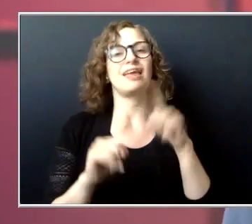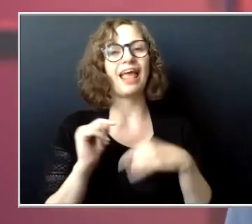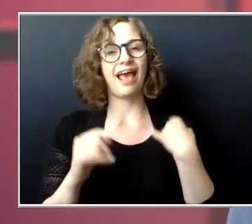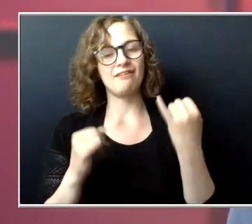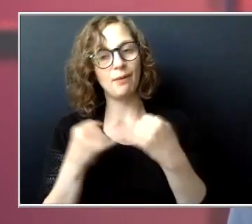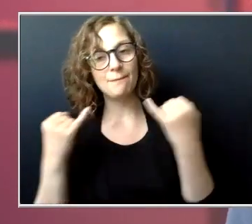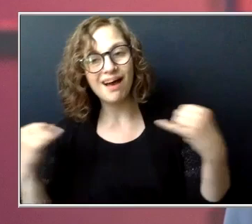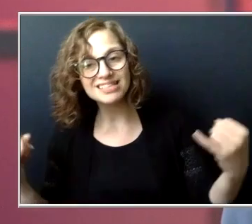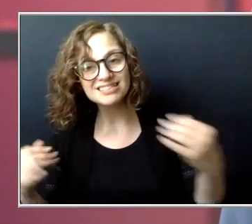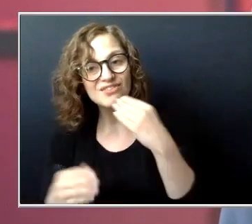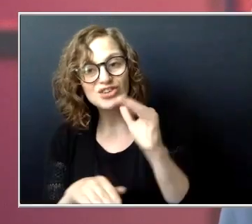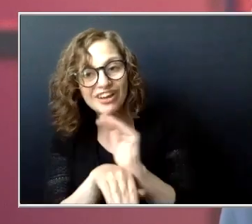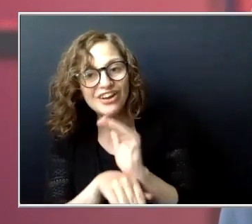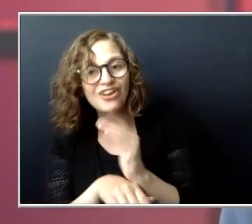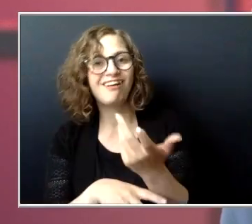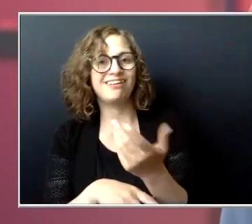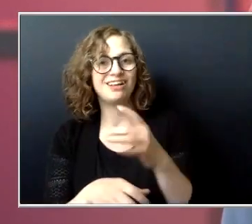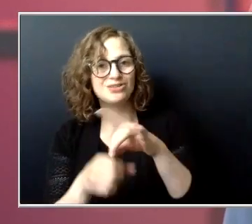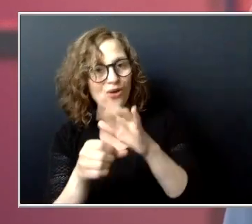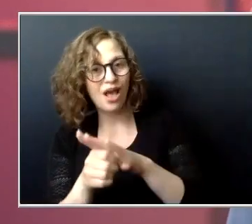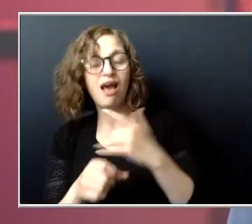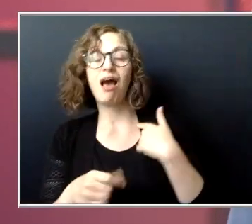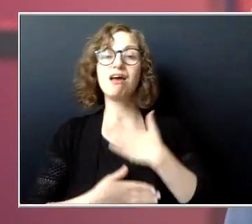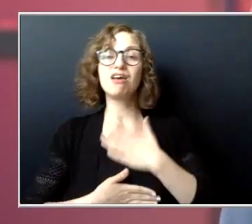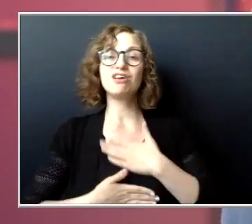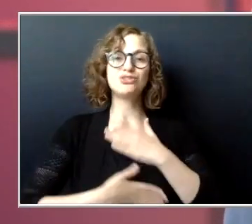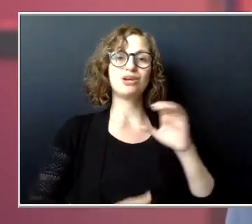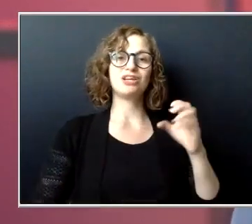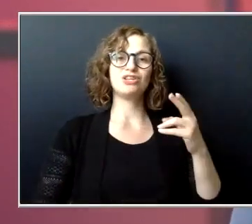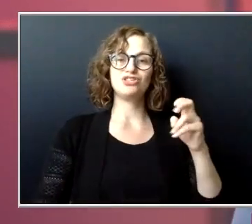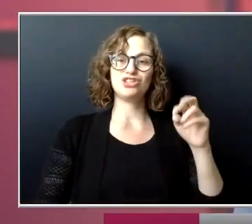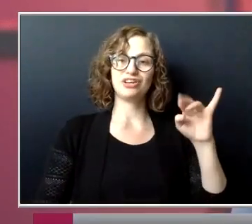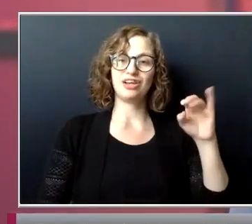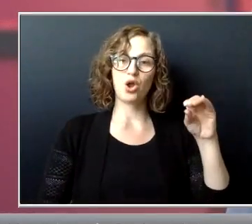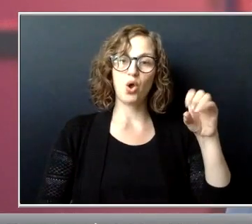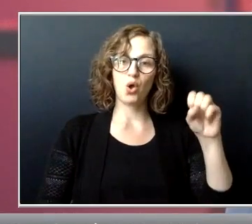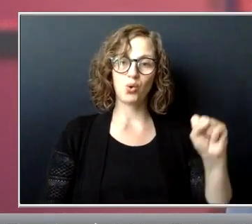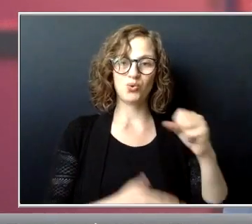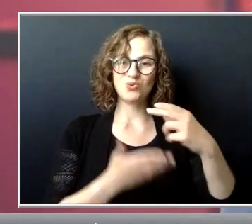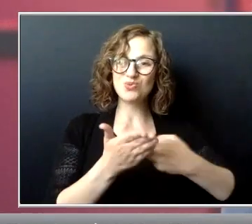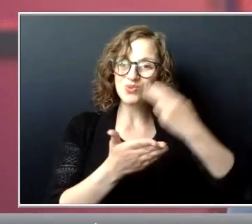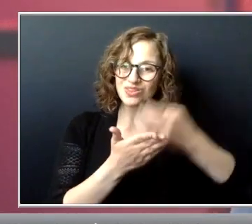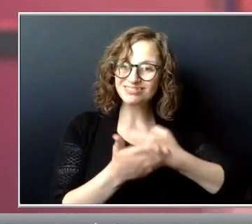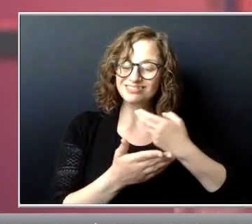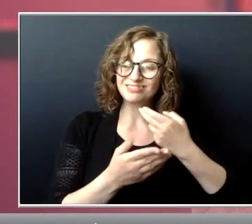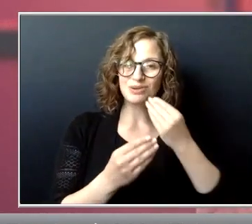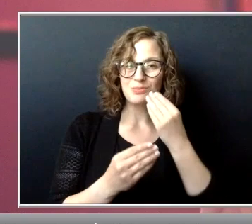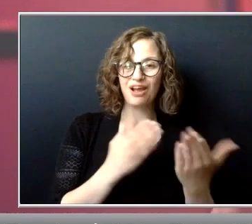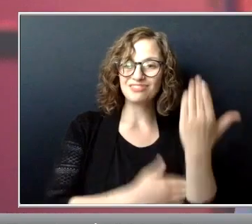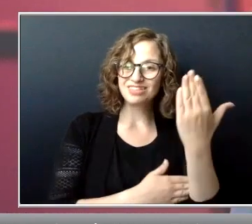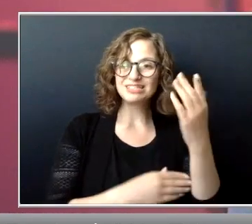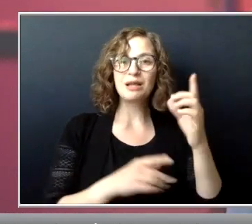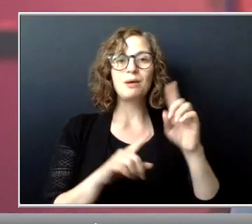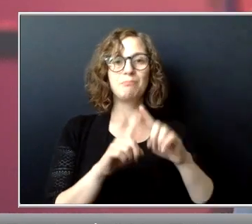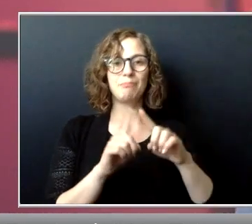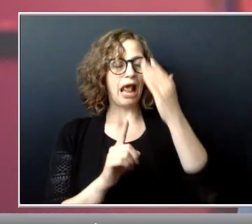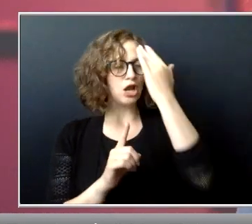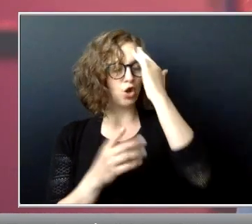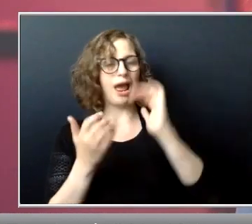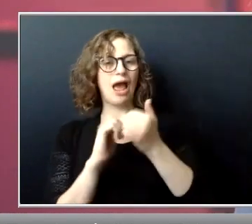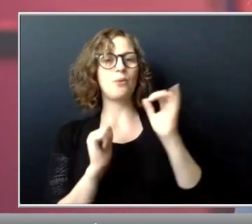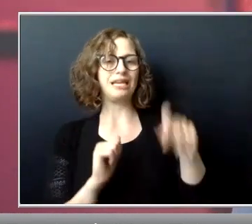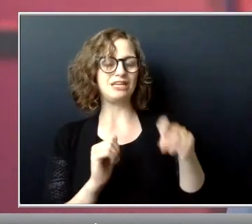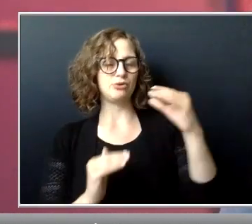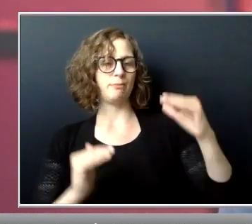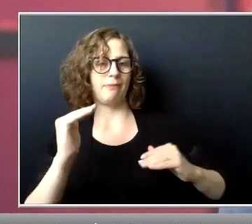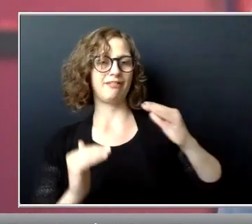eating Cheerios for breakfast in the morning, but I know the specific ways that I need to account for that elevation in blood sugar despite giving